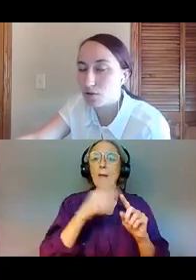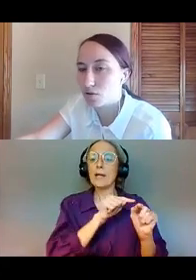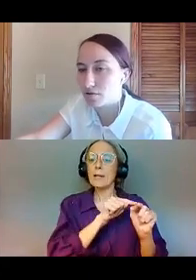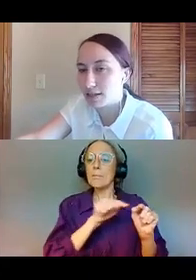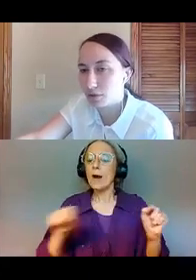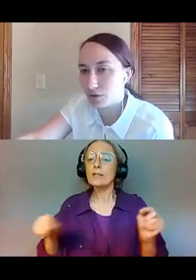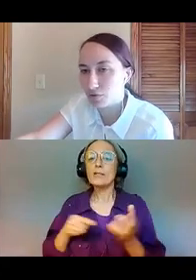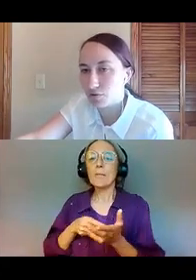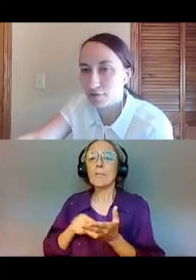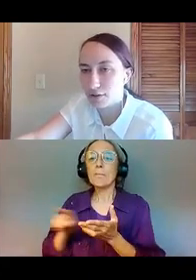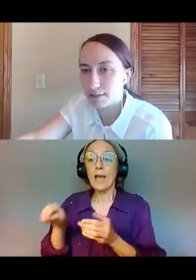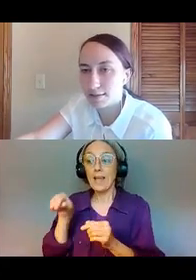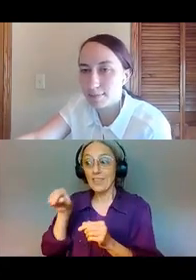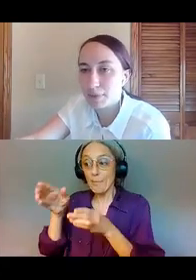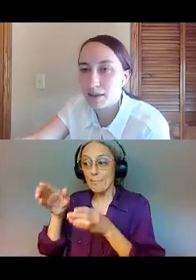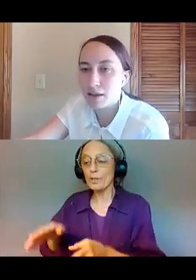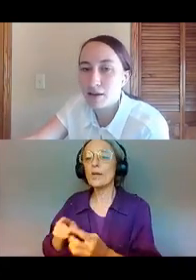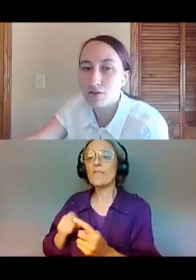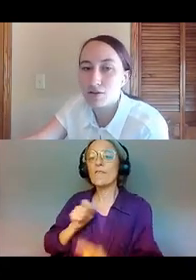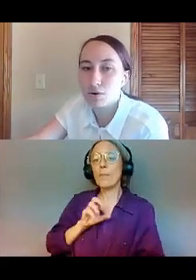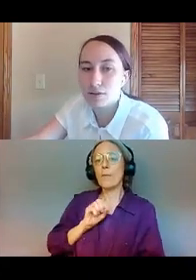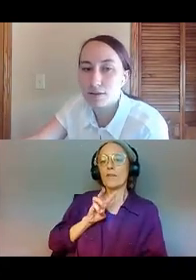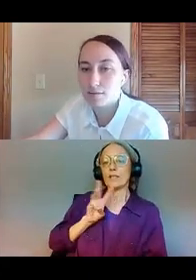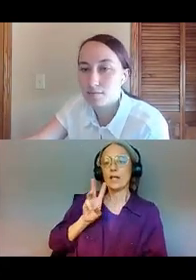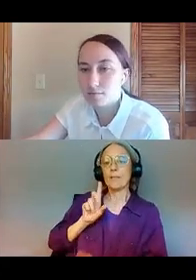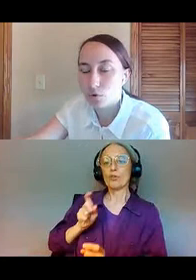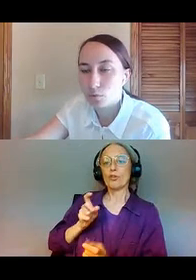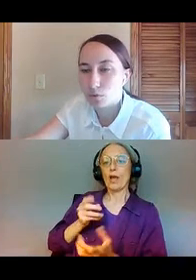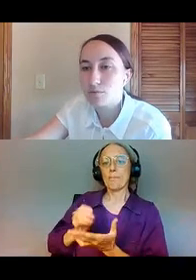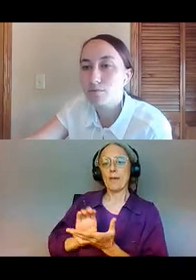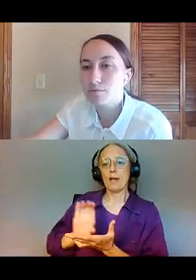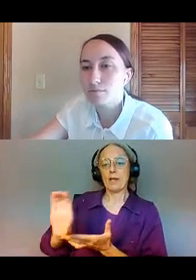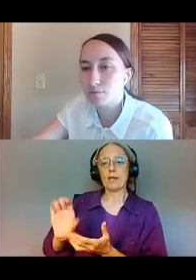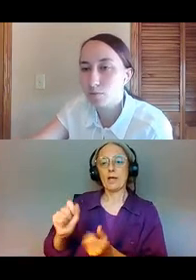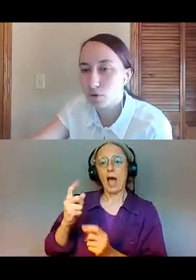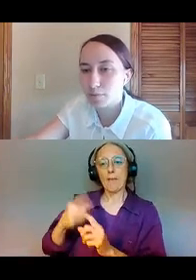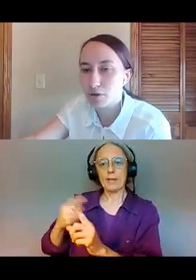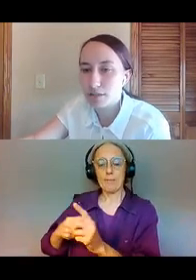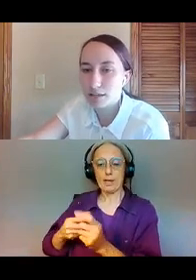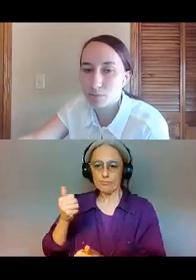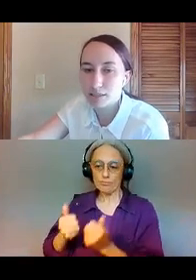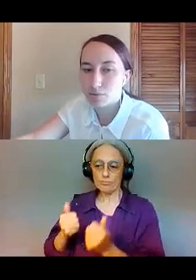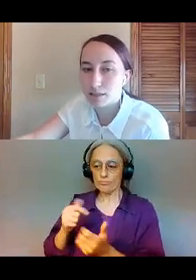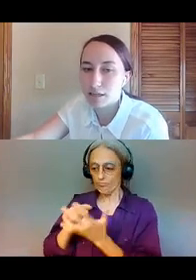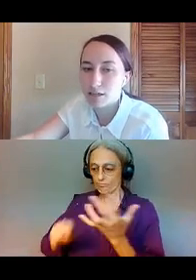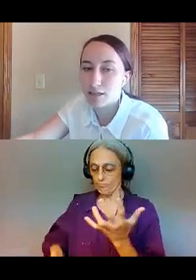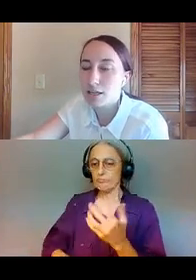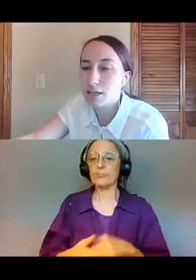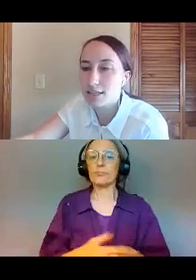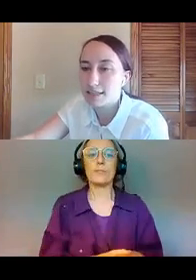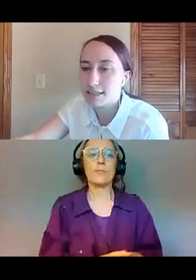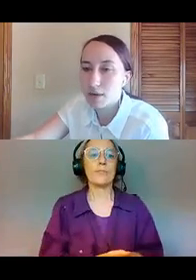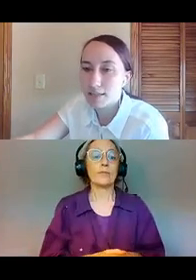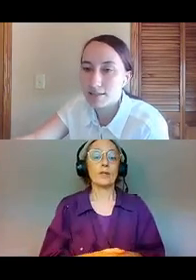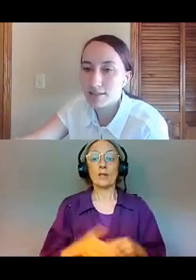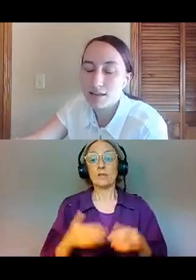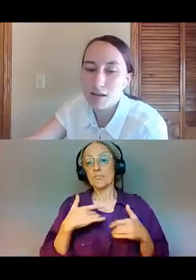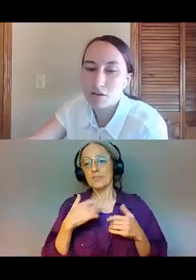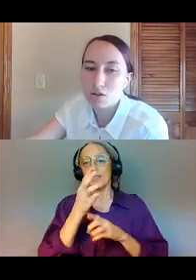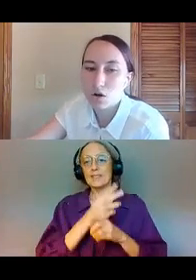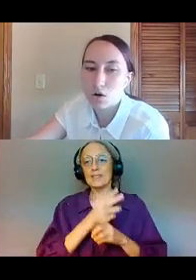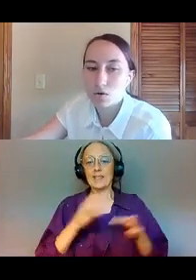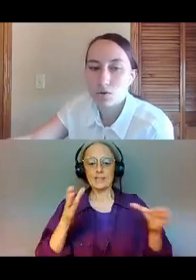paid with OVW grant funds. So the normal reporting period that we deal with here is 6